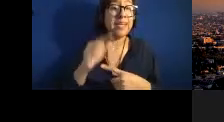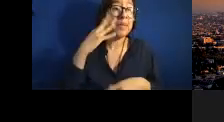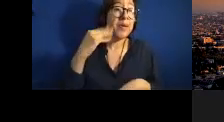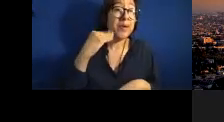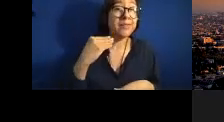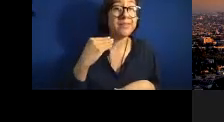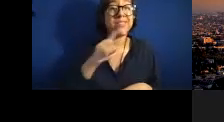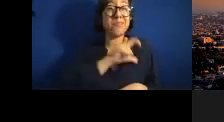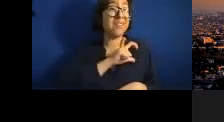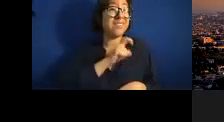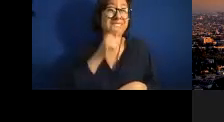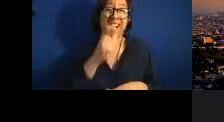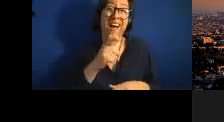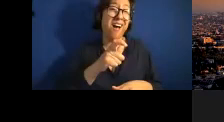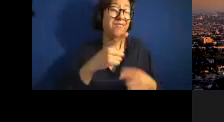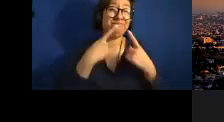at the time,